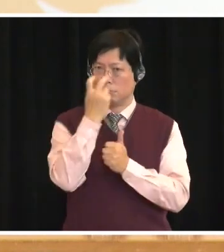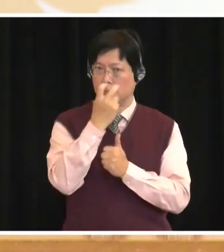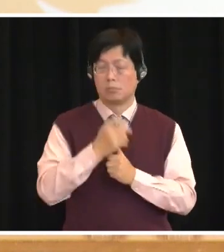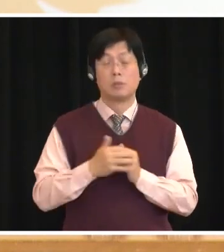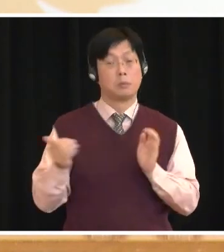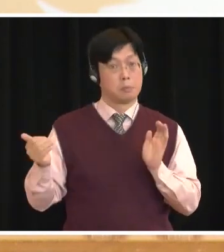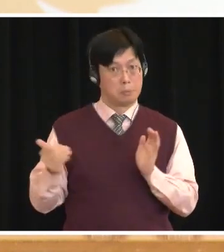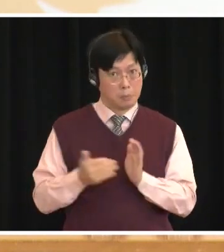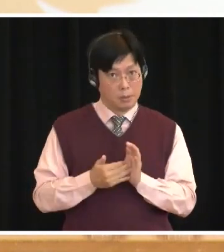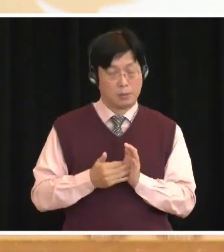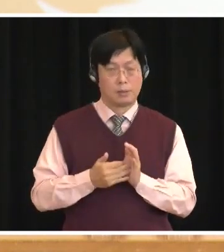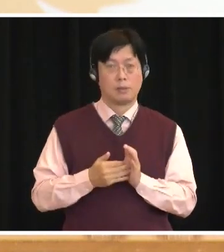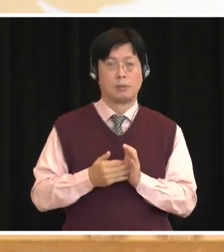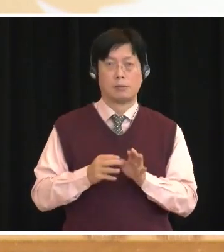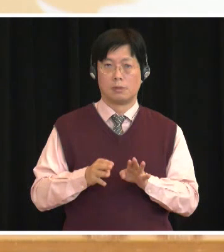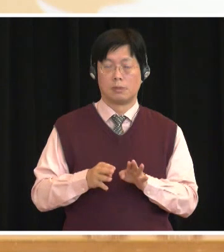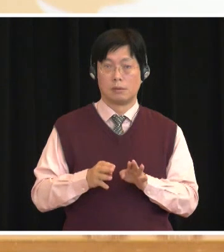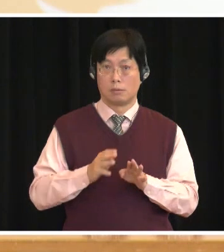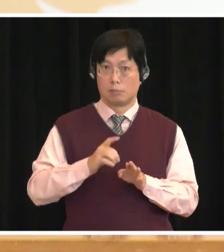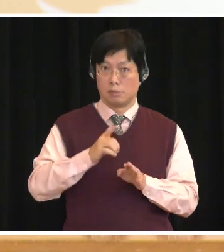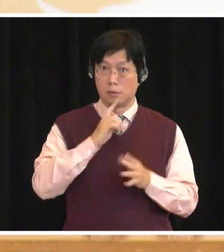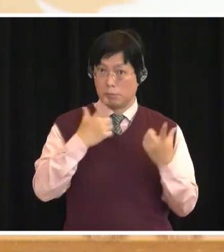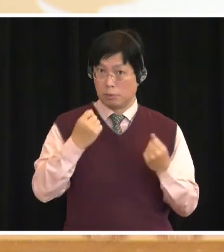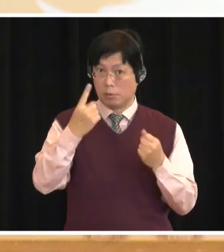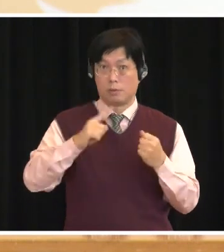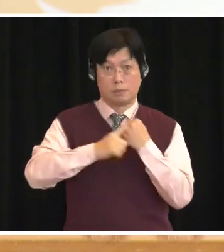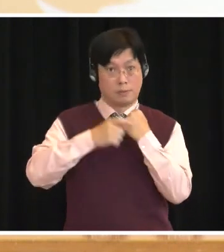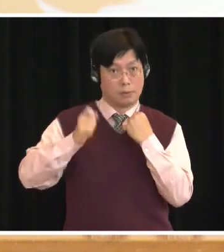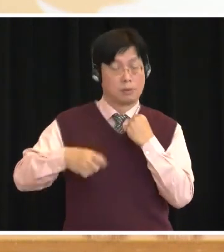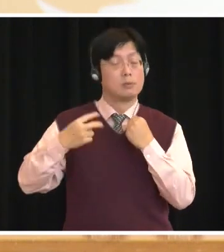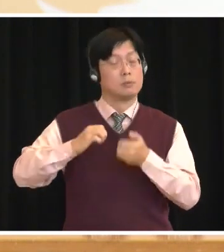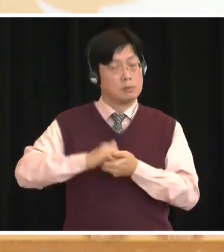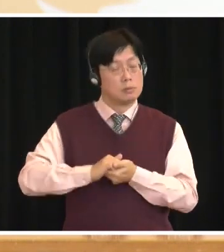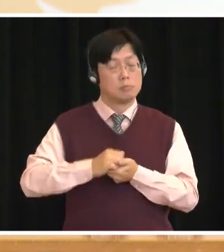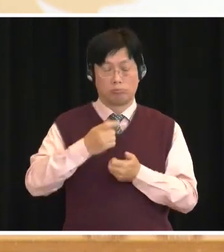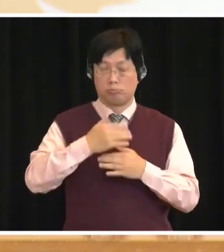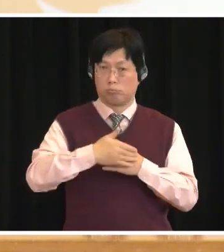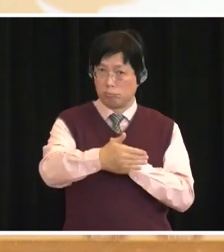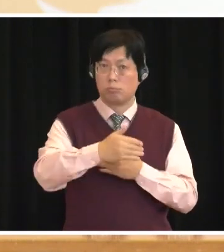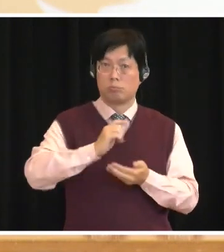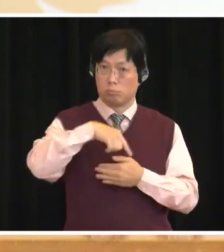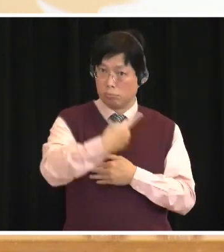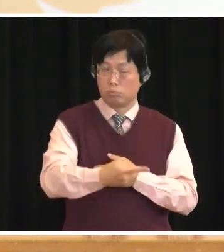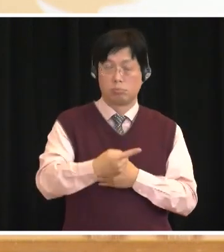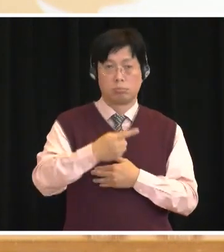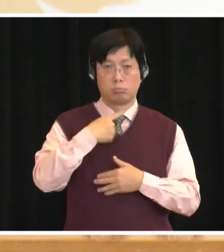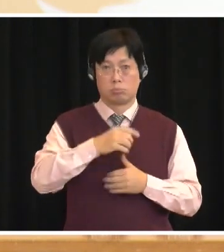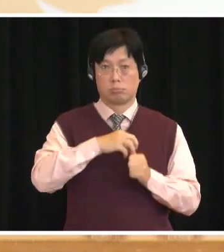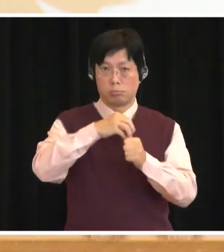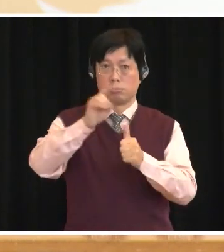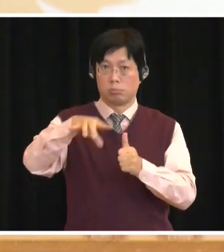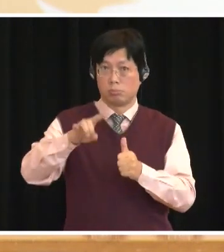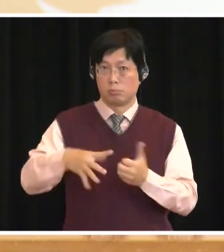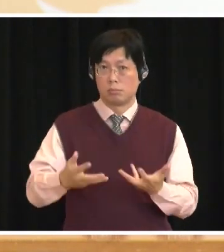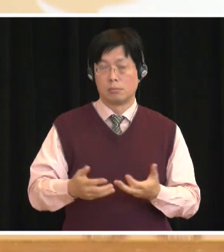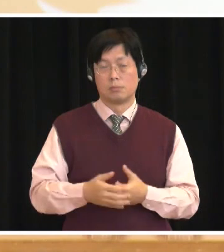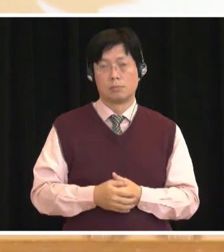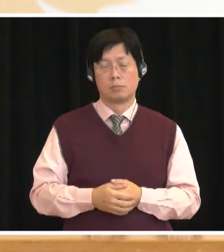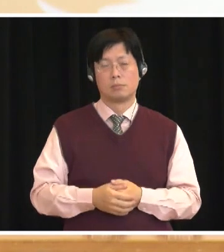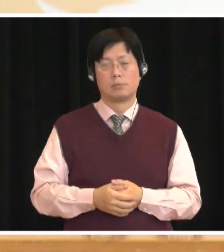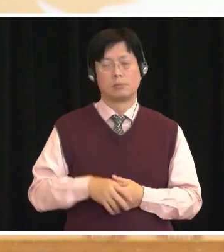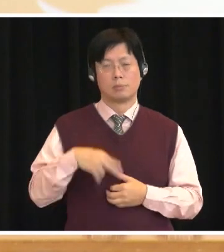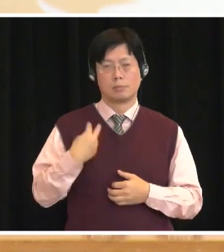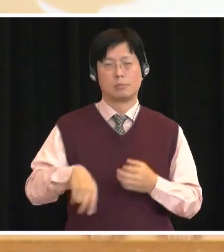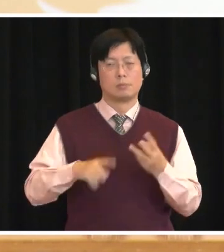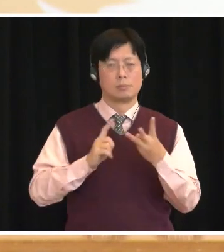need clarification for. The next issue is the police investigation and